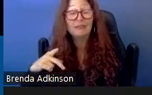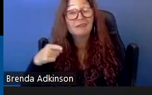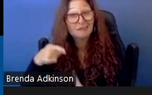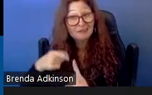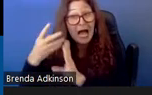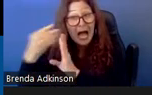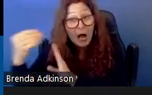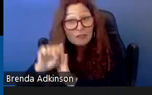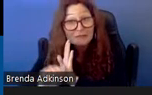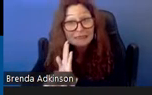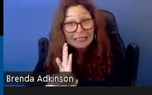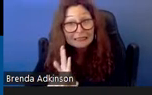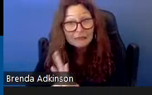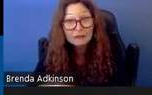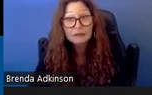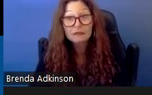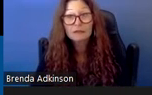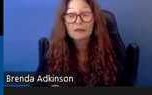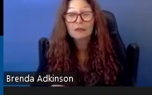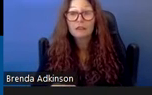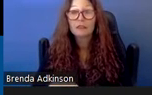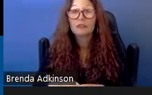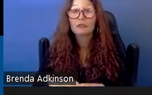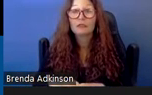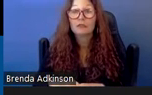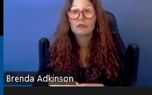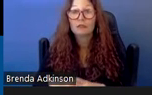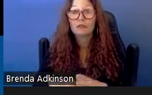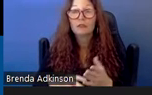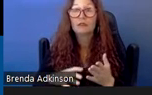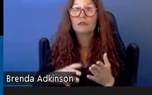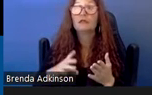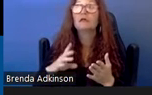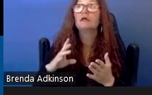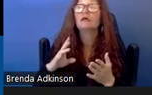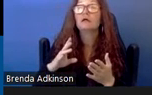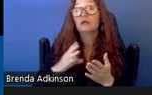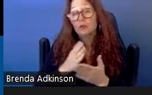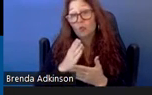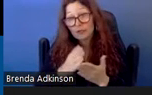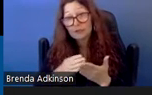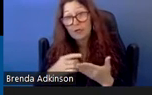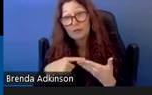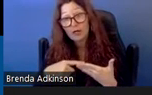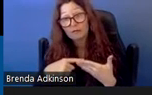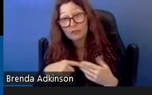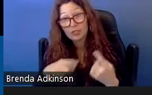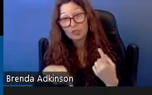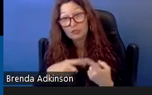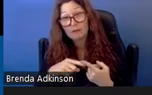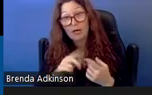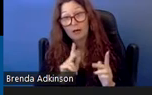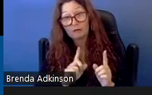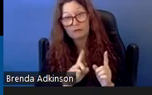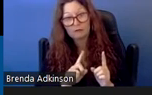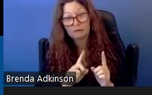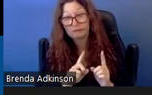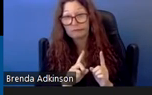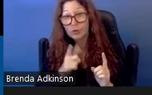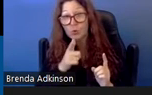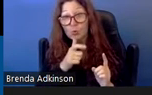We've had some conversations about experienced disaster case management providers, and that's been the focus. And when we